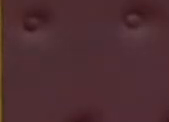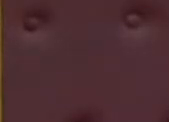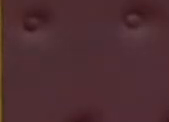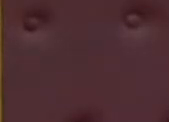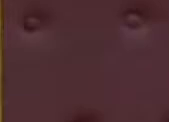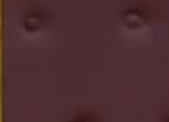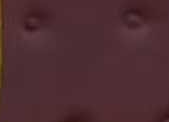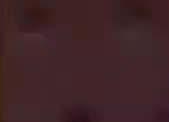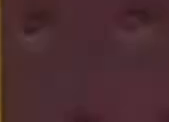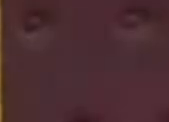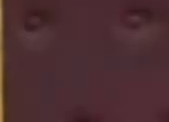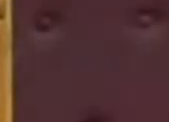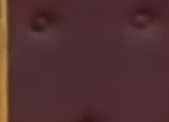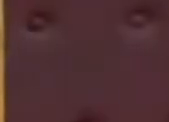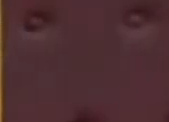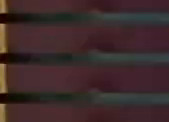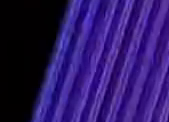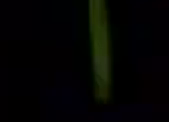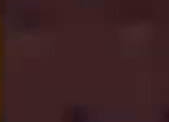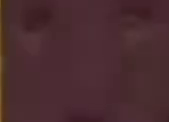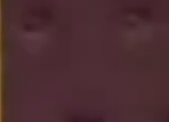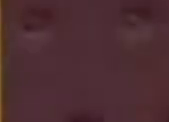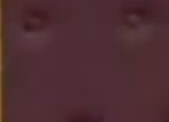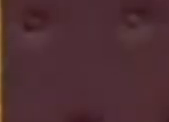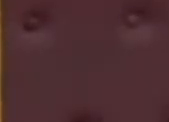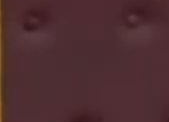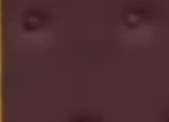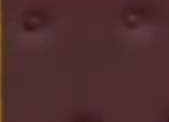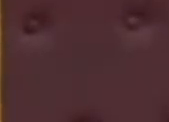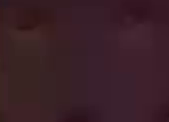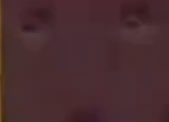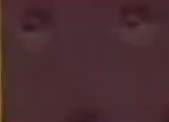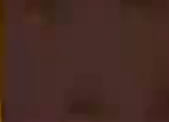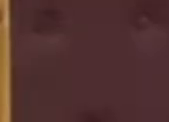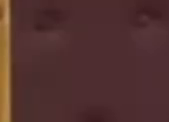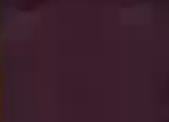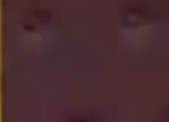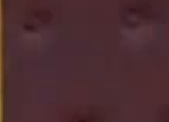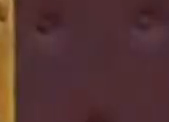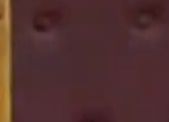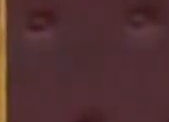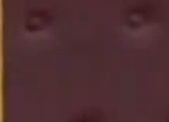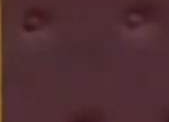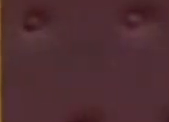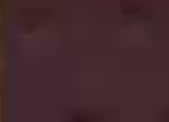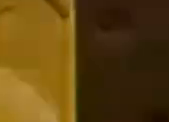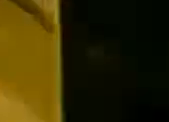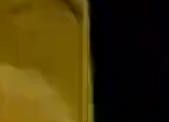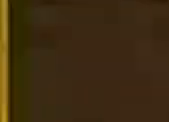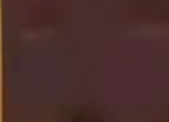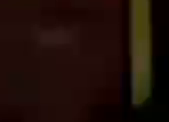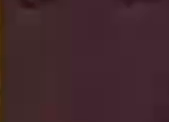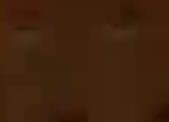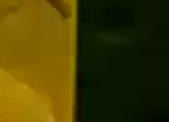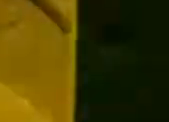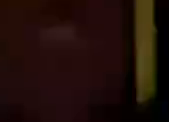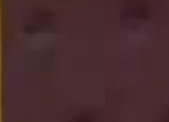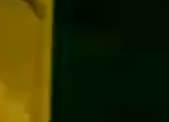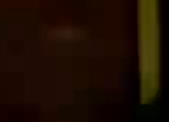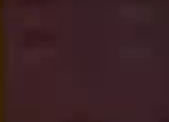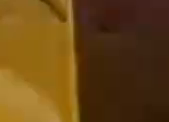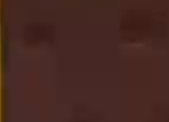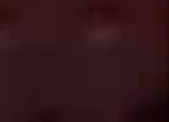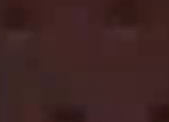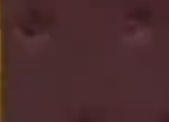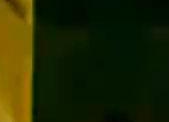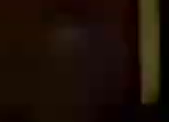Number 2 Bill, National Assembly Bill Number 50 of 2020, from 14 days to 8 days. Will